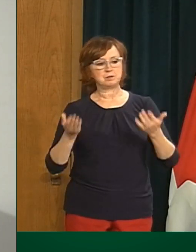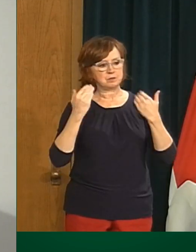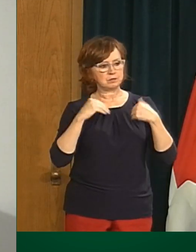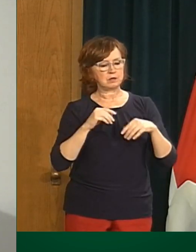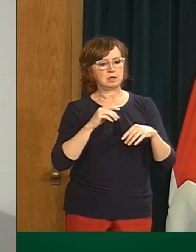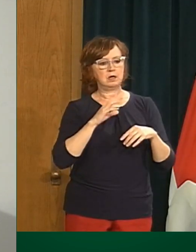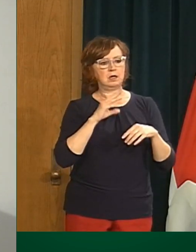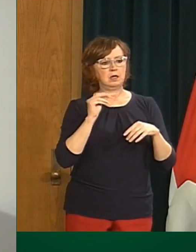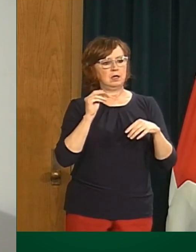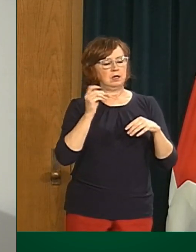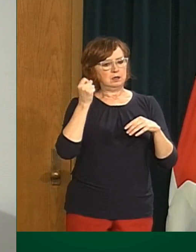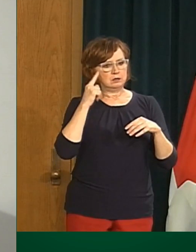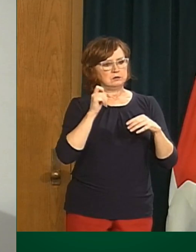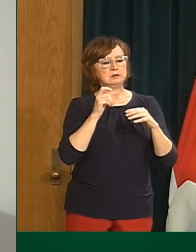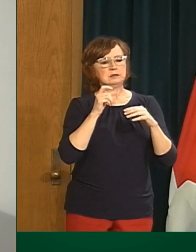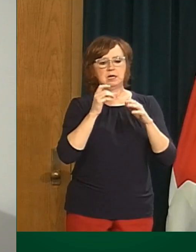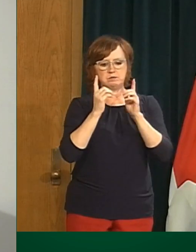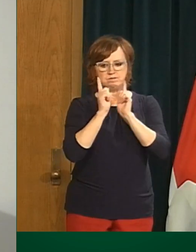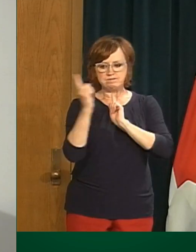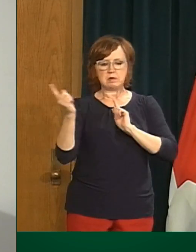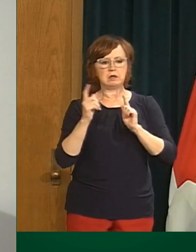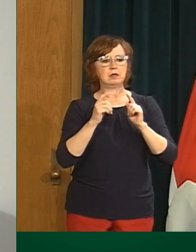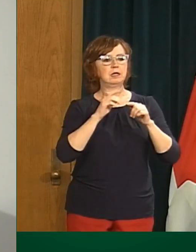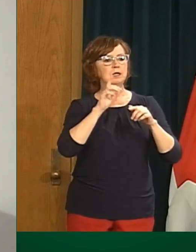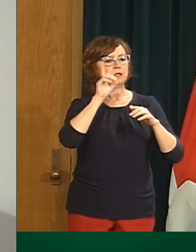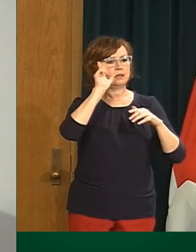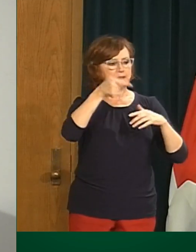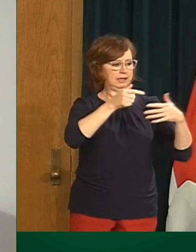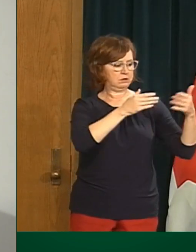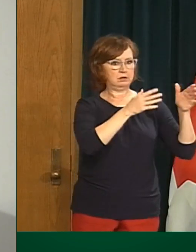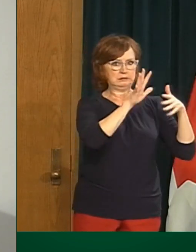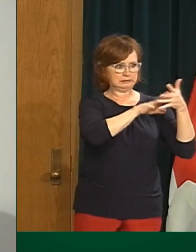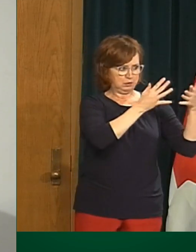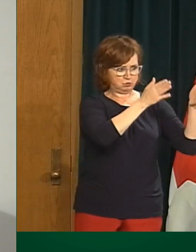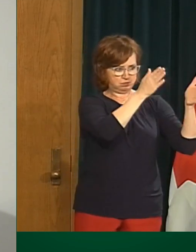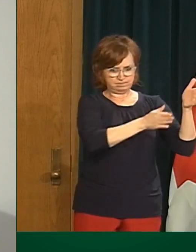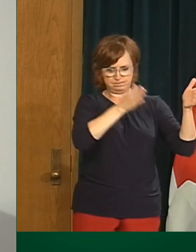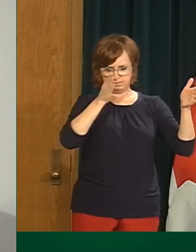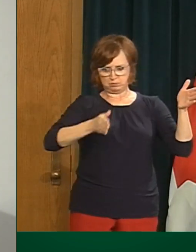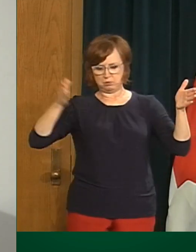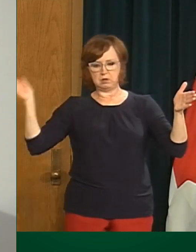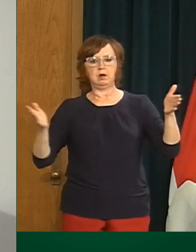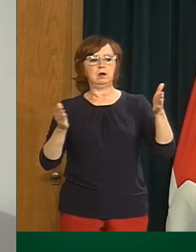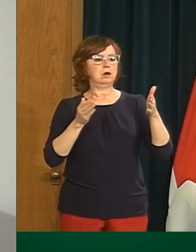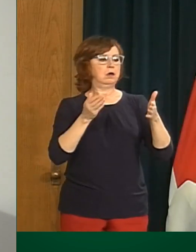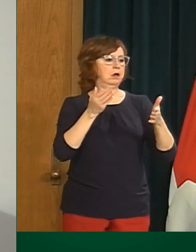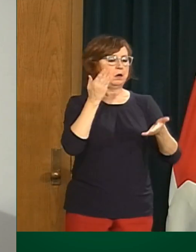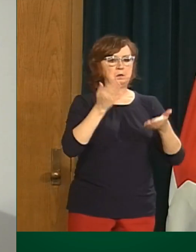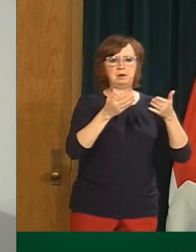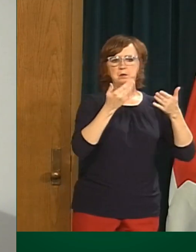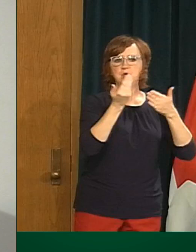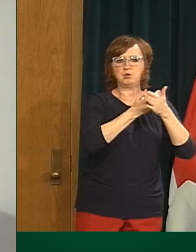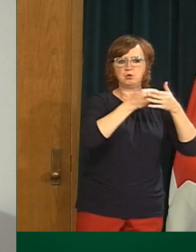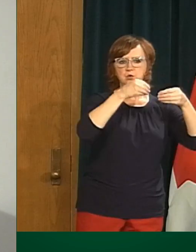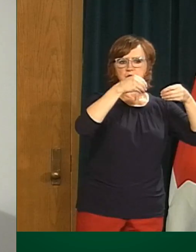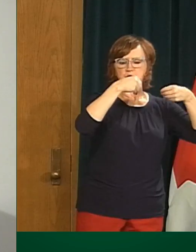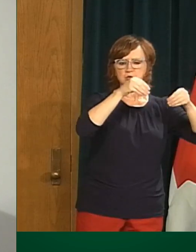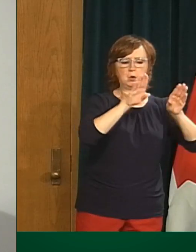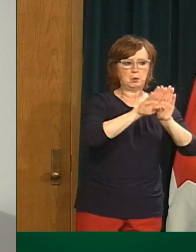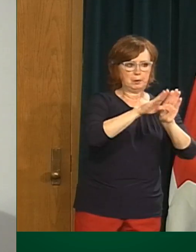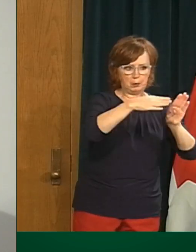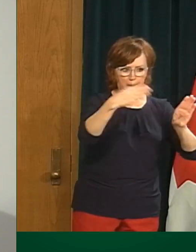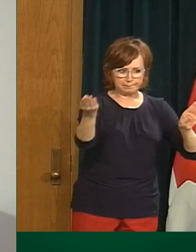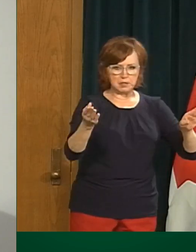medical services open, and later on other personal services on the prescribed dates, again, observe their recommendations and directions